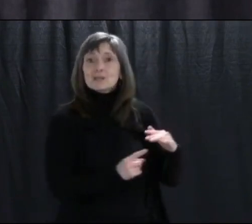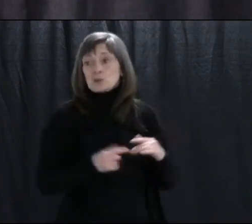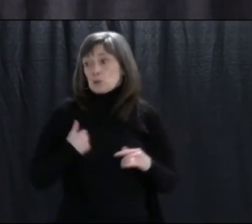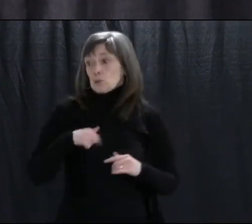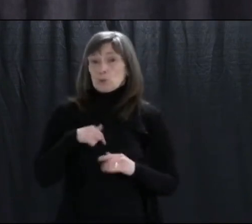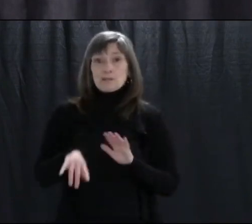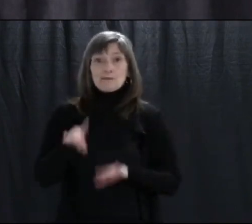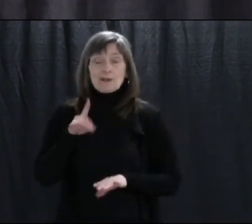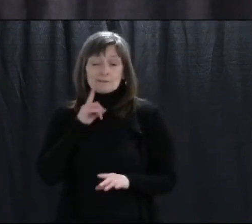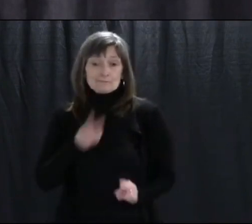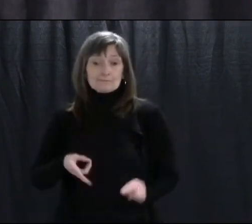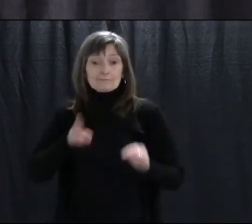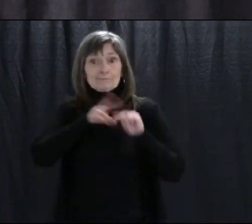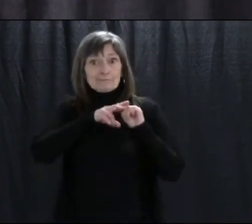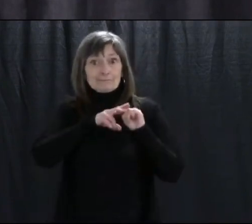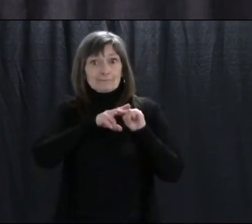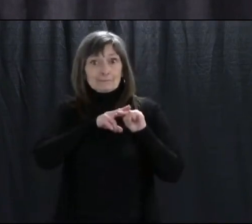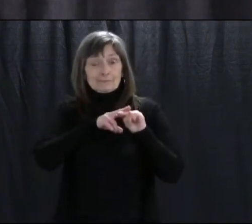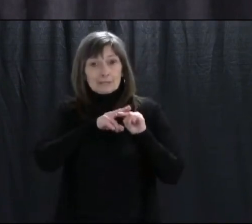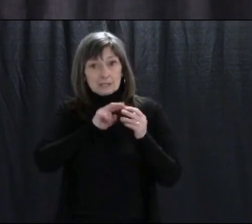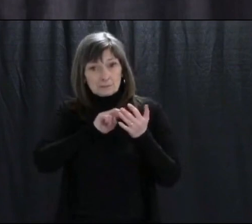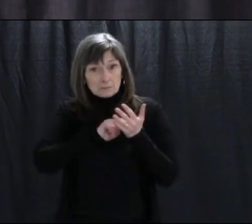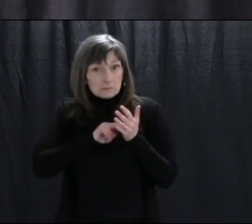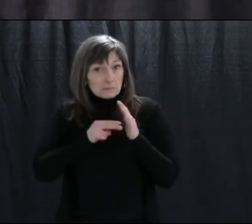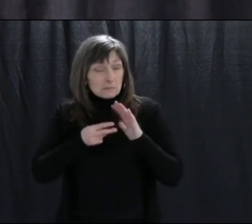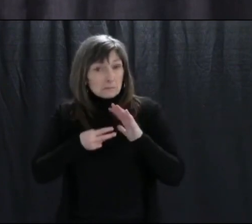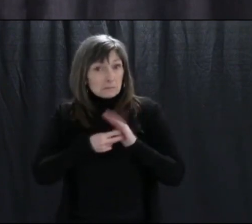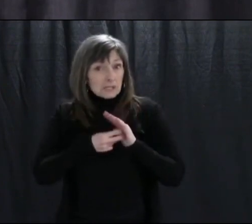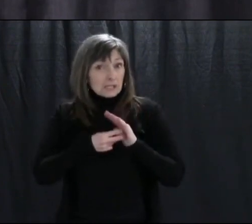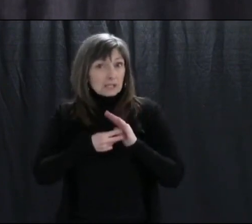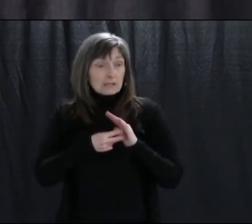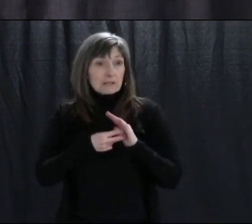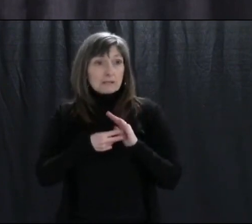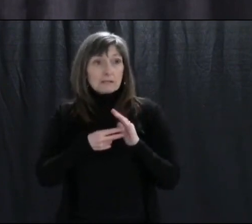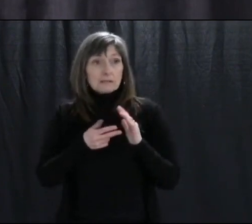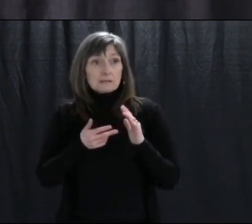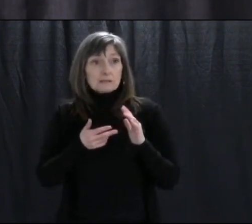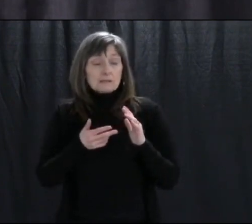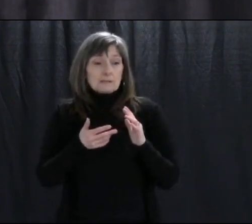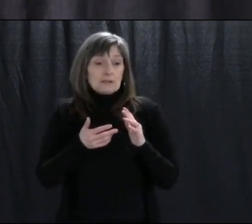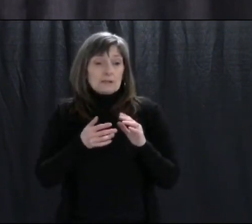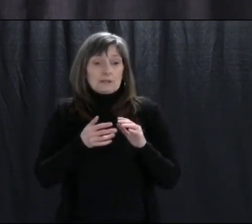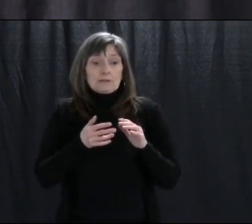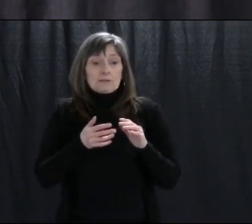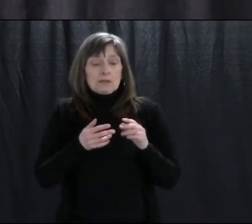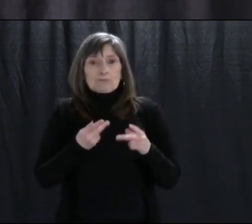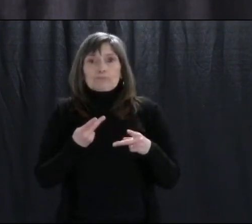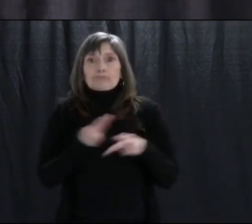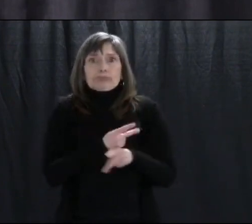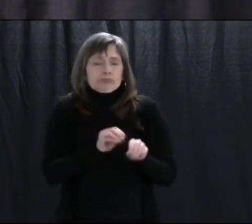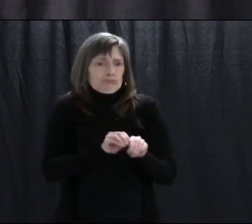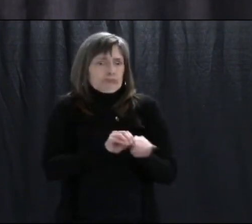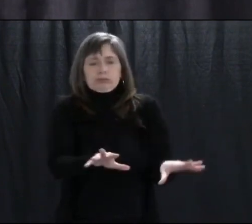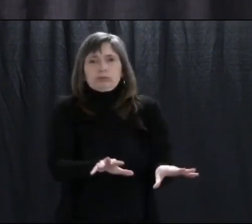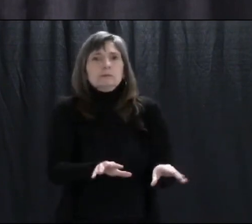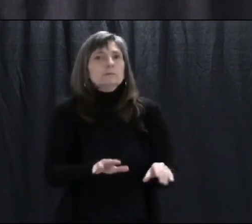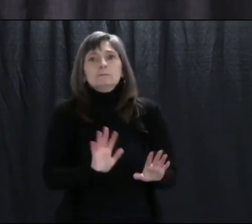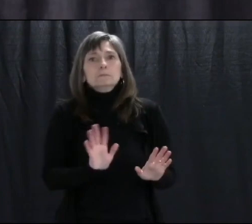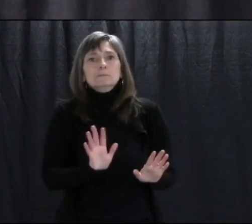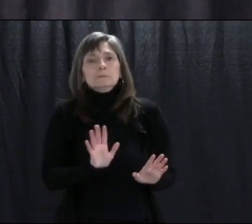in cases, it doesn't necessarily mean that there is, you know, a larger number of